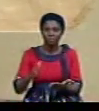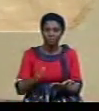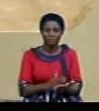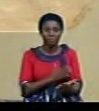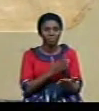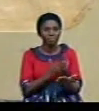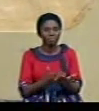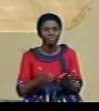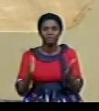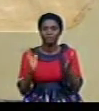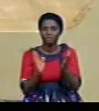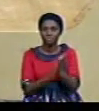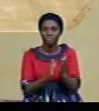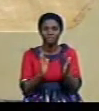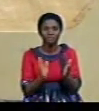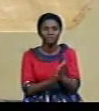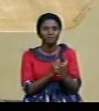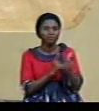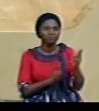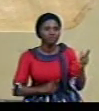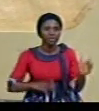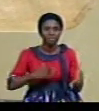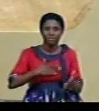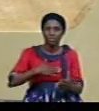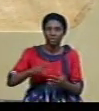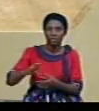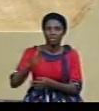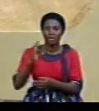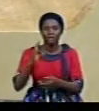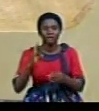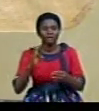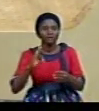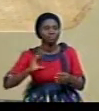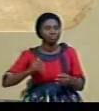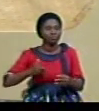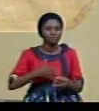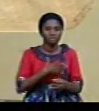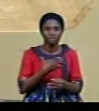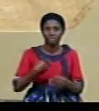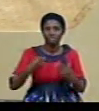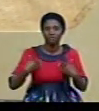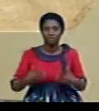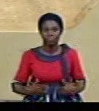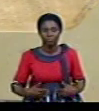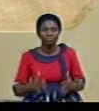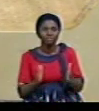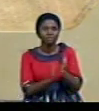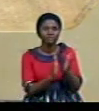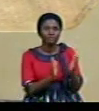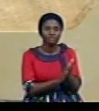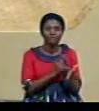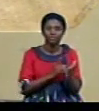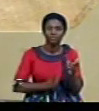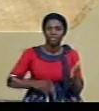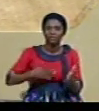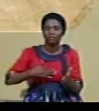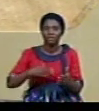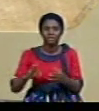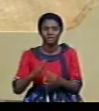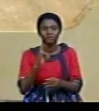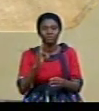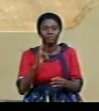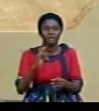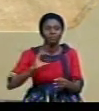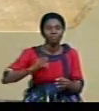the Lord my spirit soul and body praise the Lord my